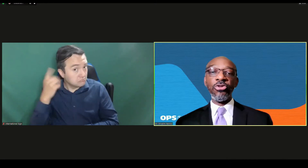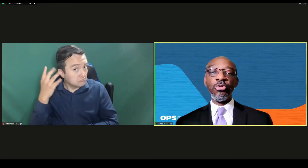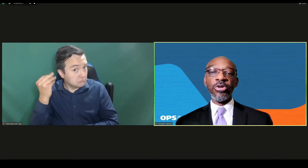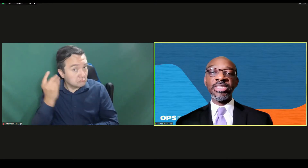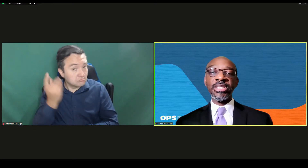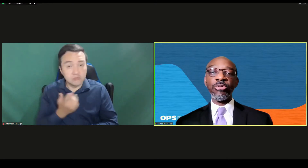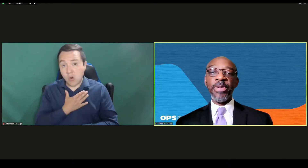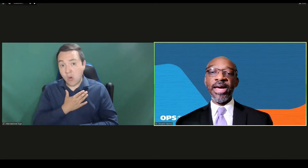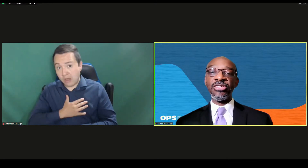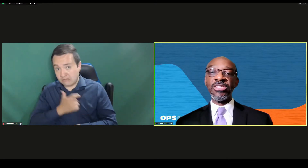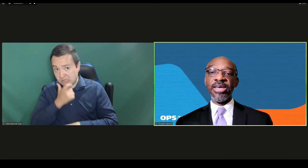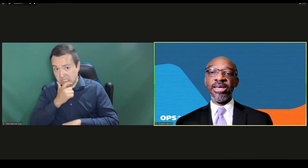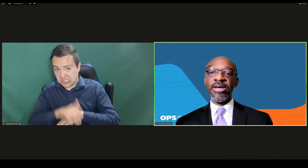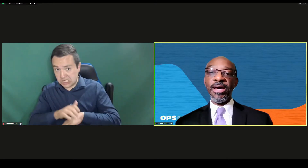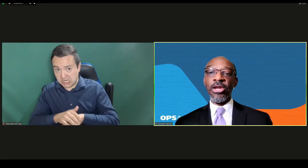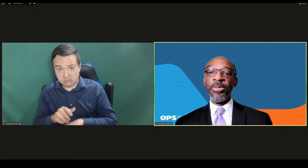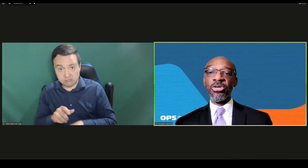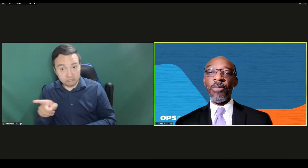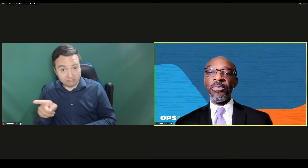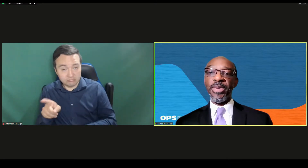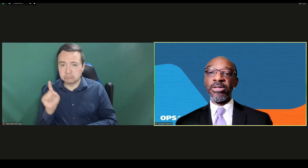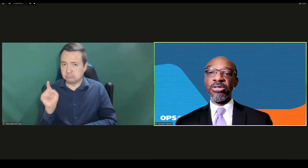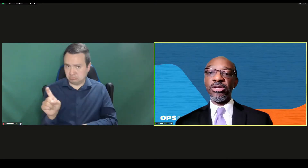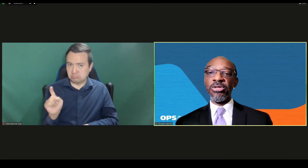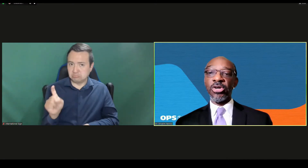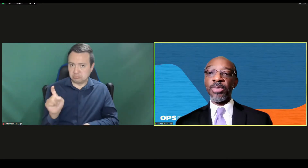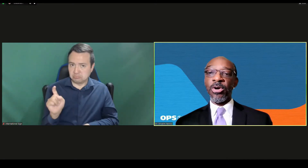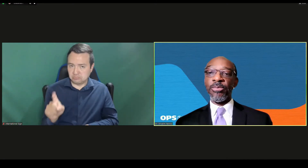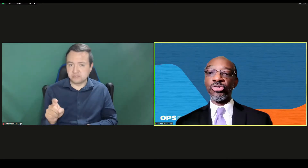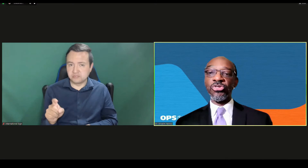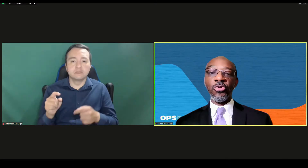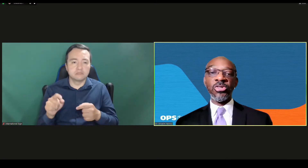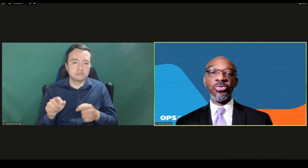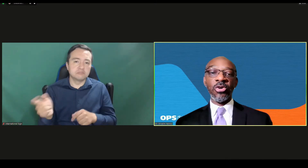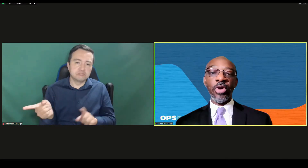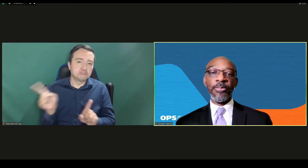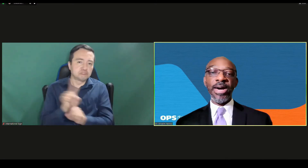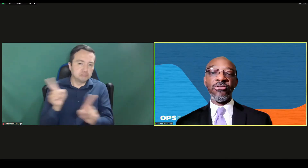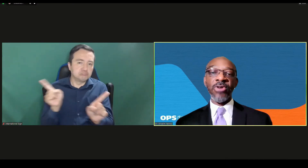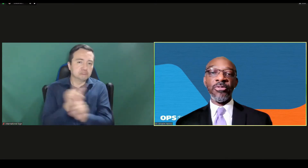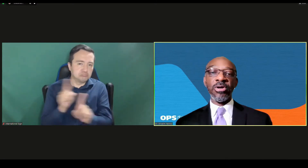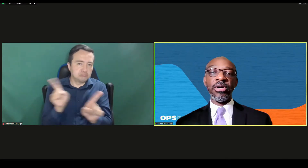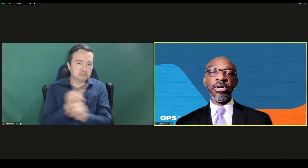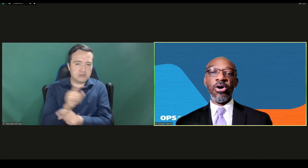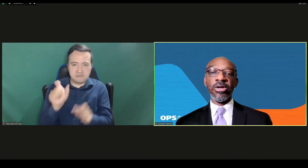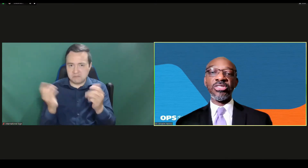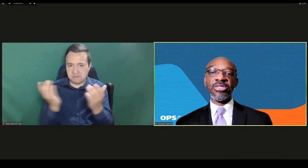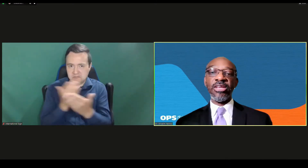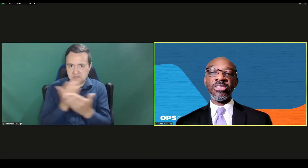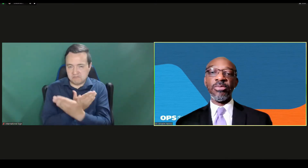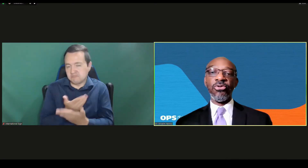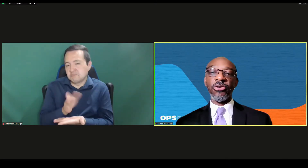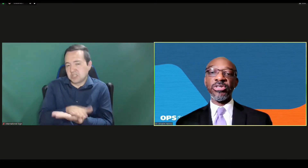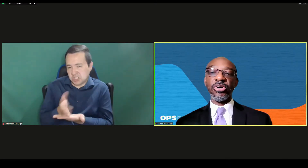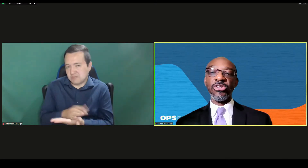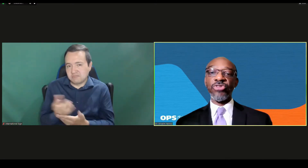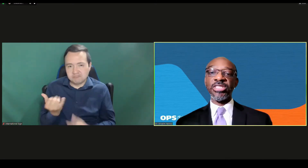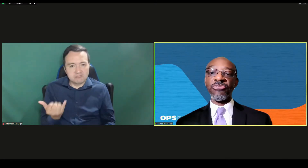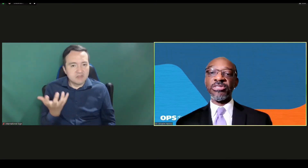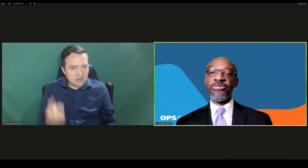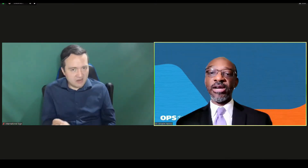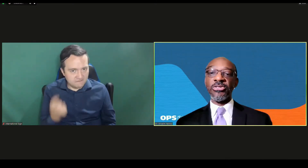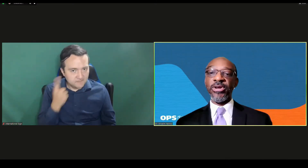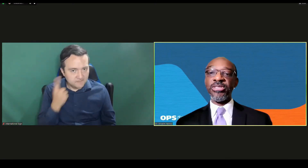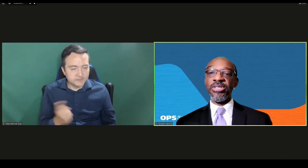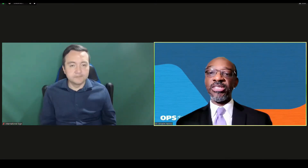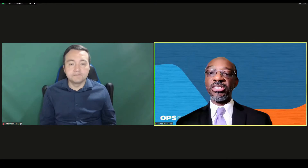we move on to our distinguished panelists today, allow me to compliment Dr. Barbosa's words with a quick panorama on the status and progress on